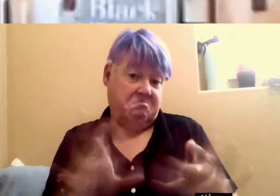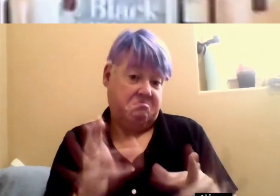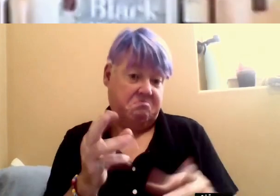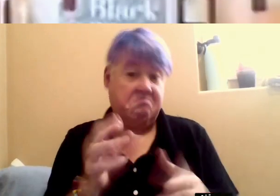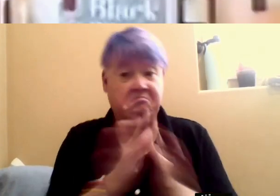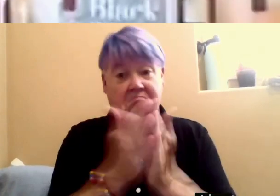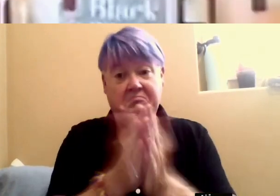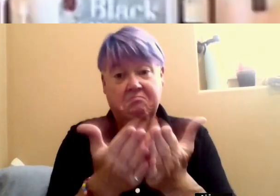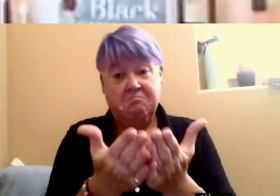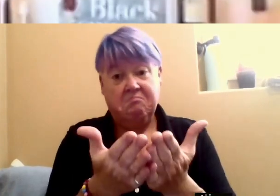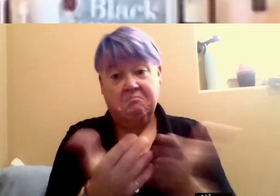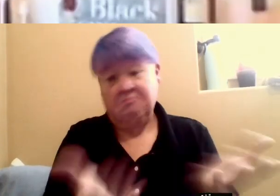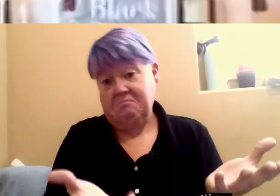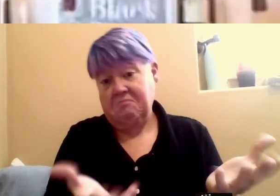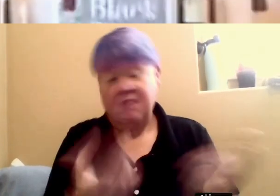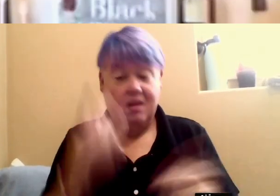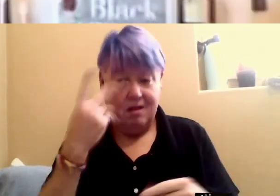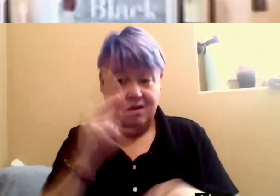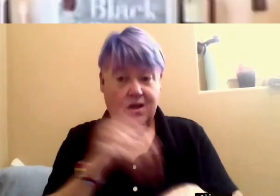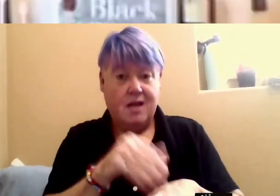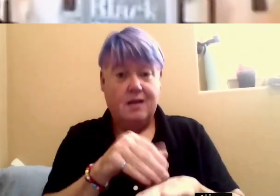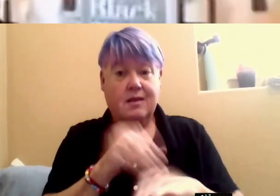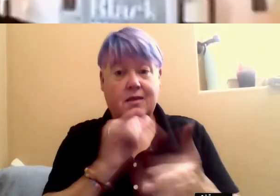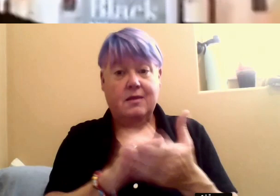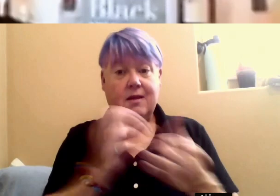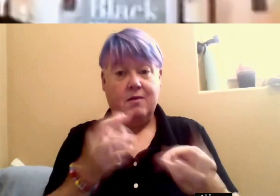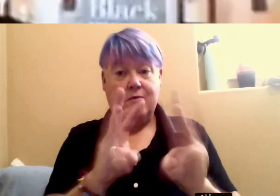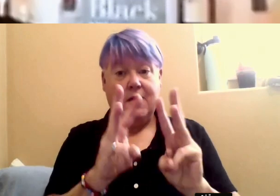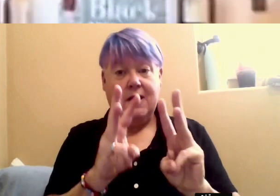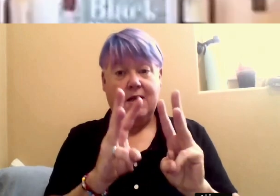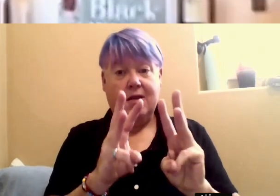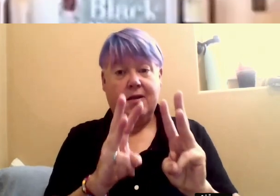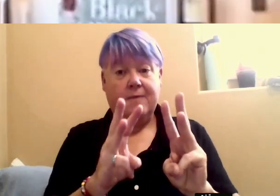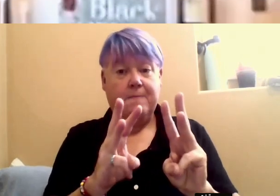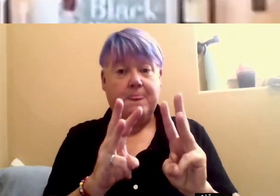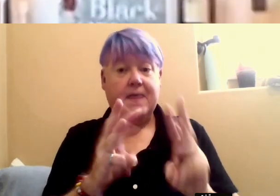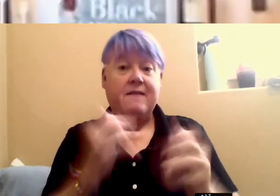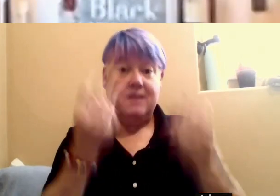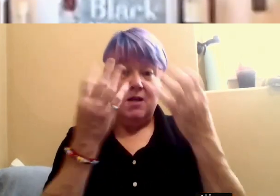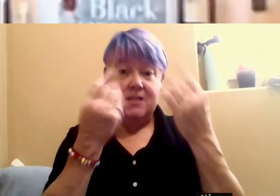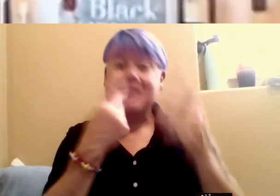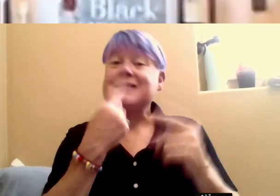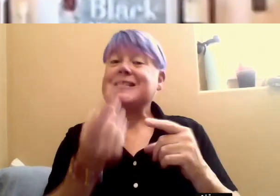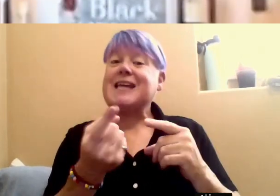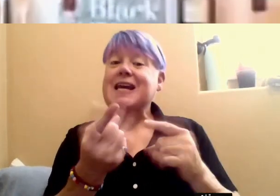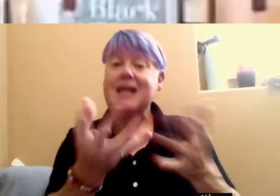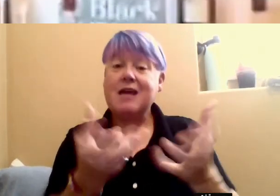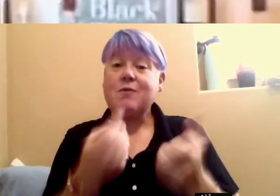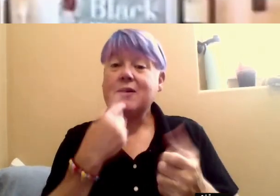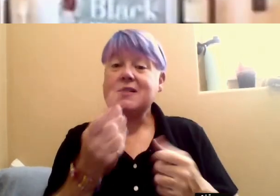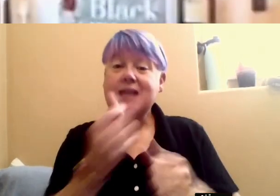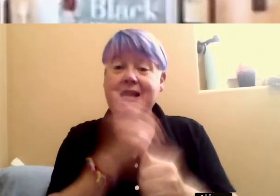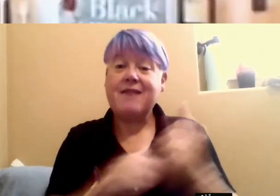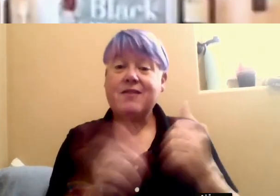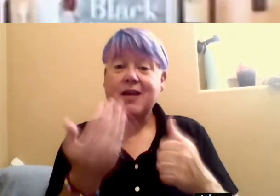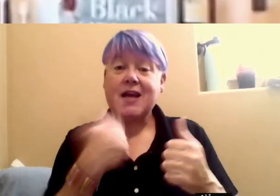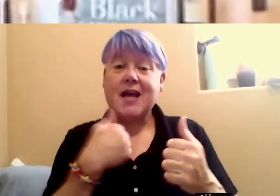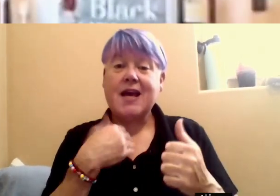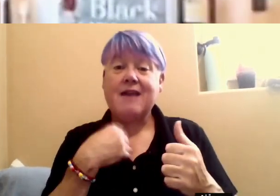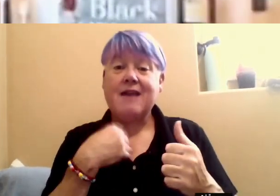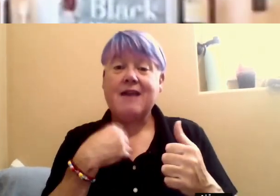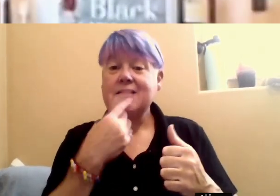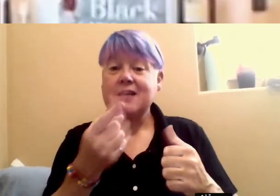so, yeah, I look at it that way. And I think I have a lot to say, and I just want to say everything I have to say before I'm